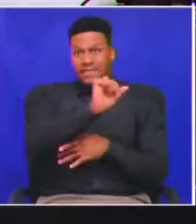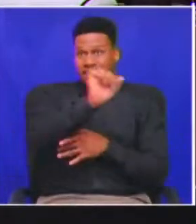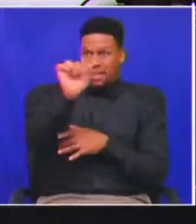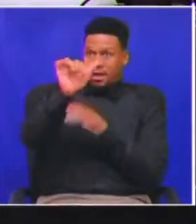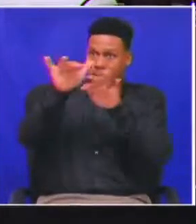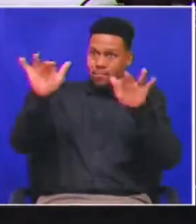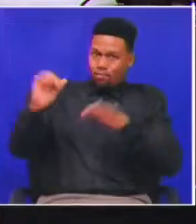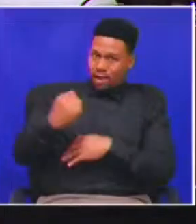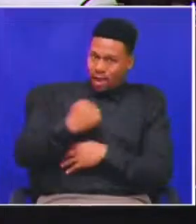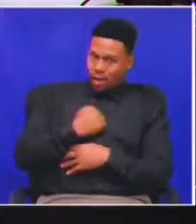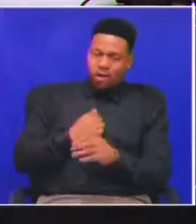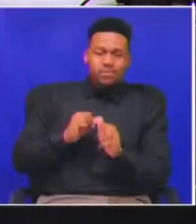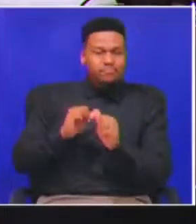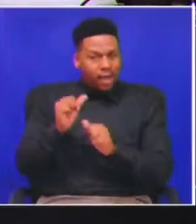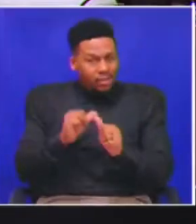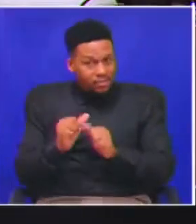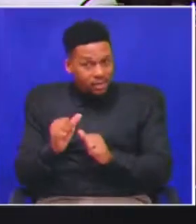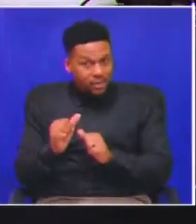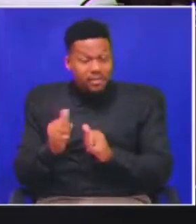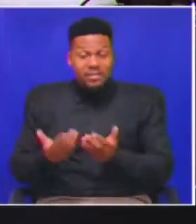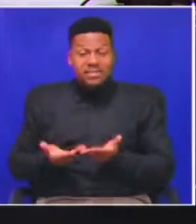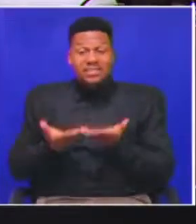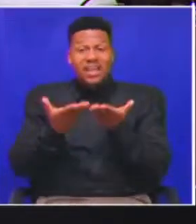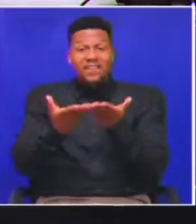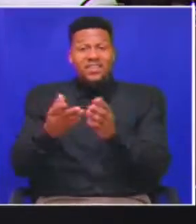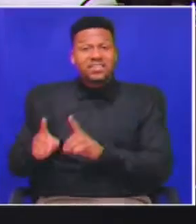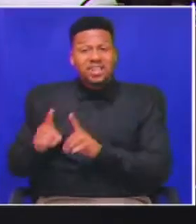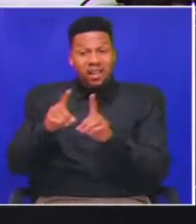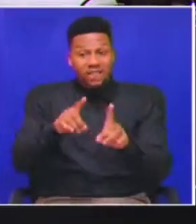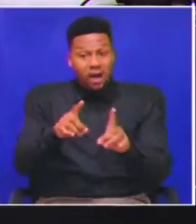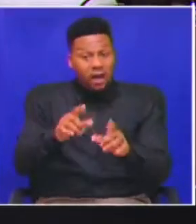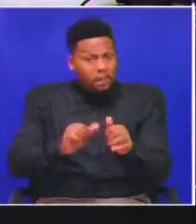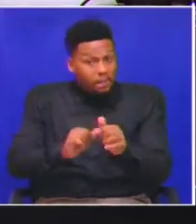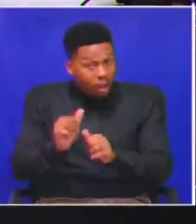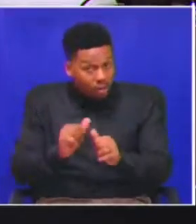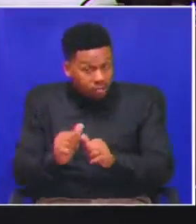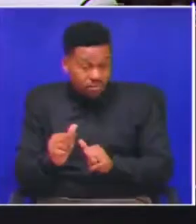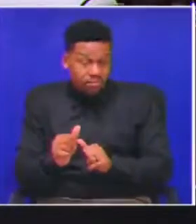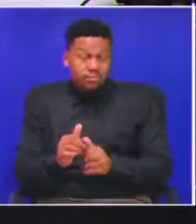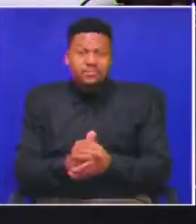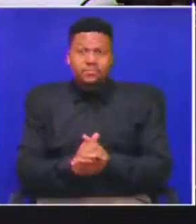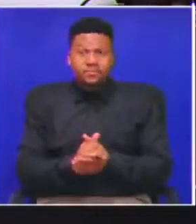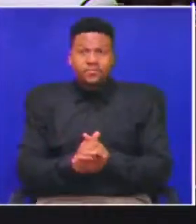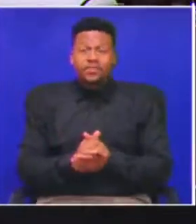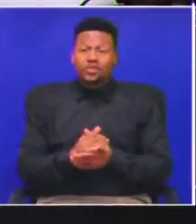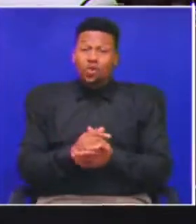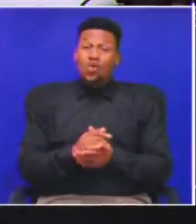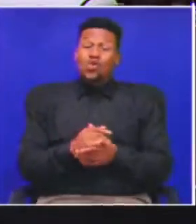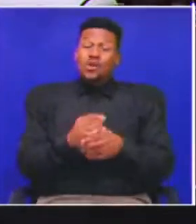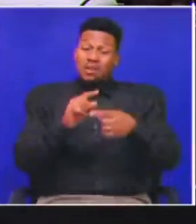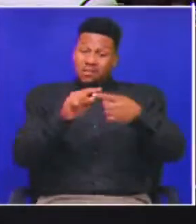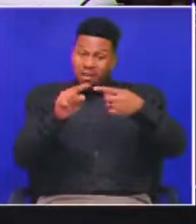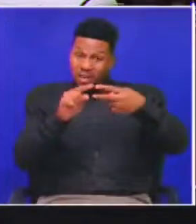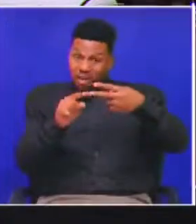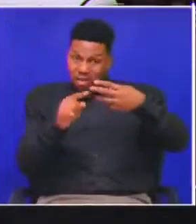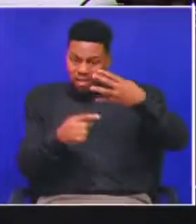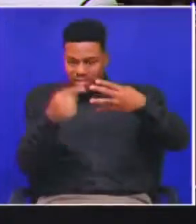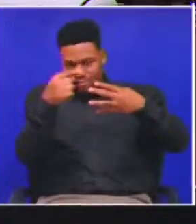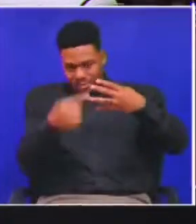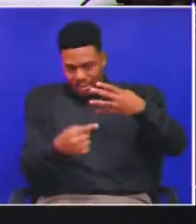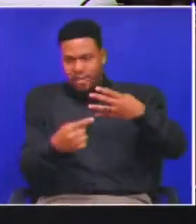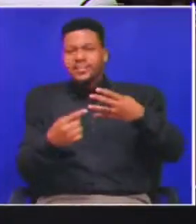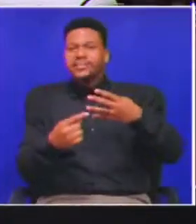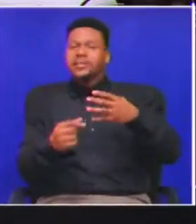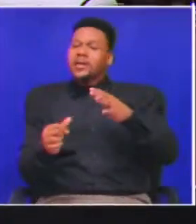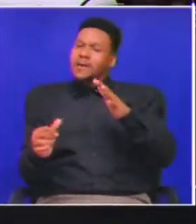they live becomes a lot better. Those will be the key indicators of improvement of their lives